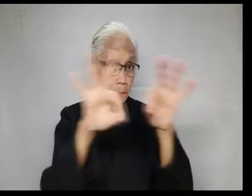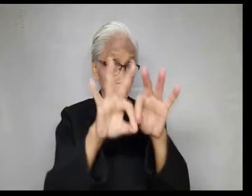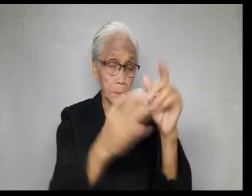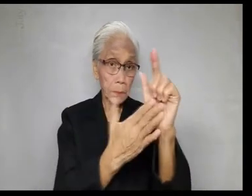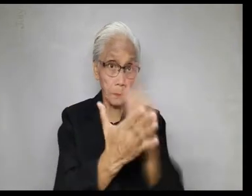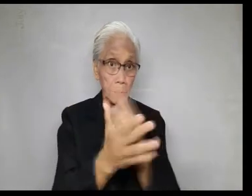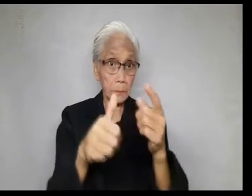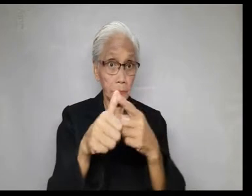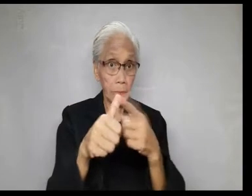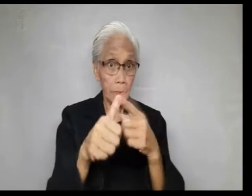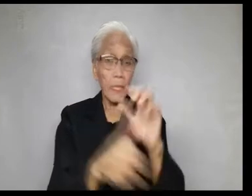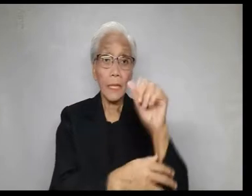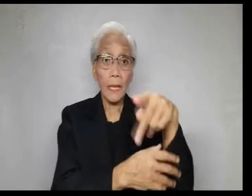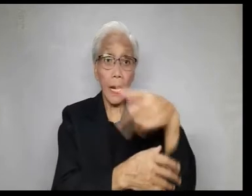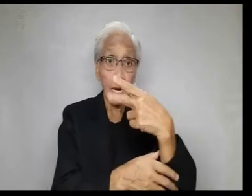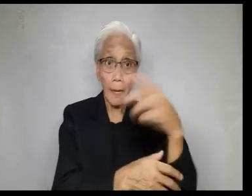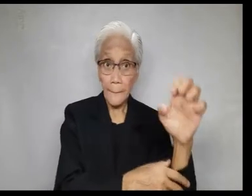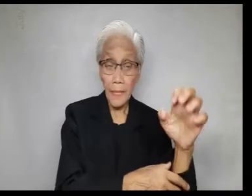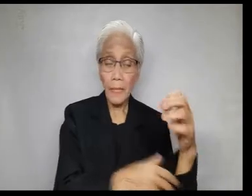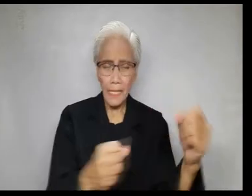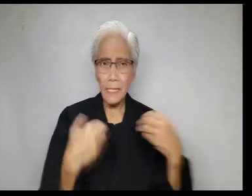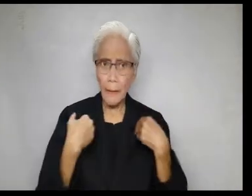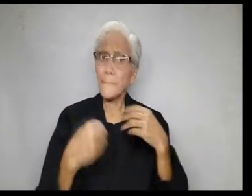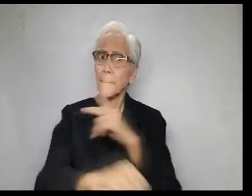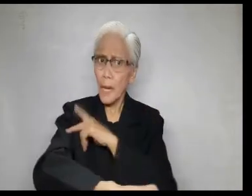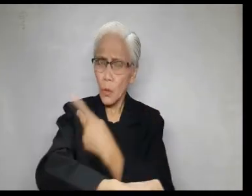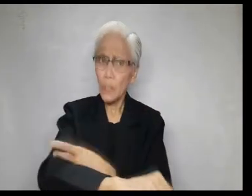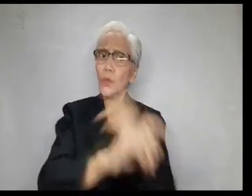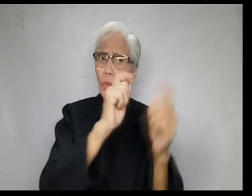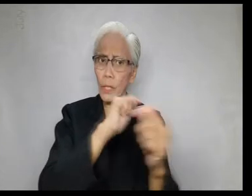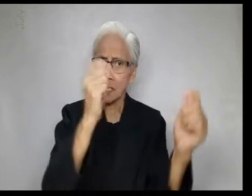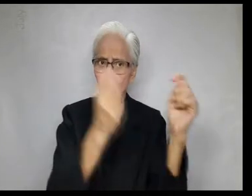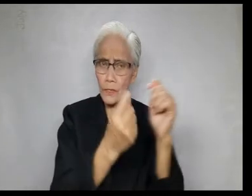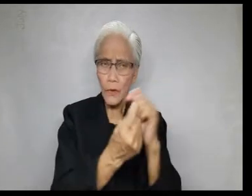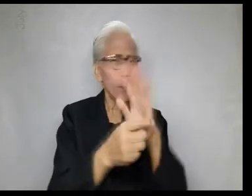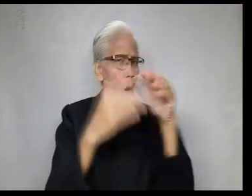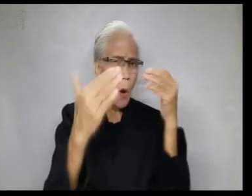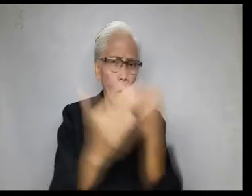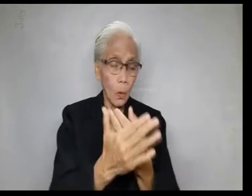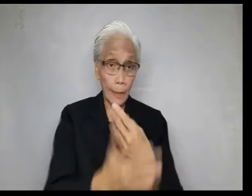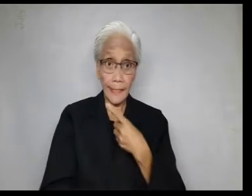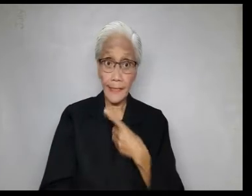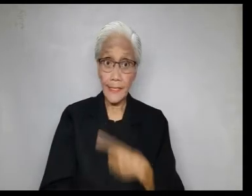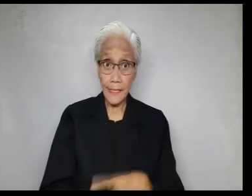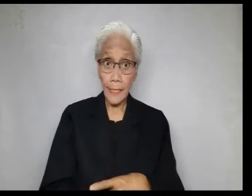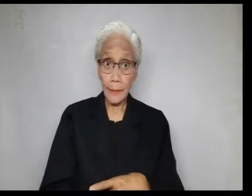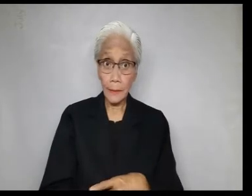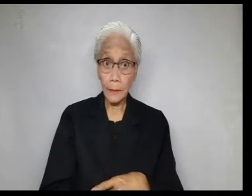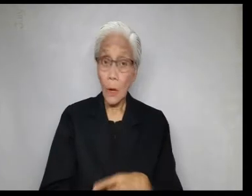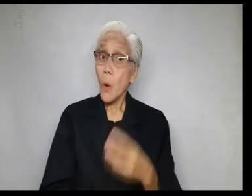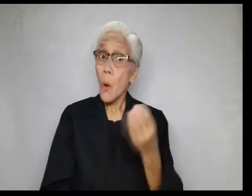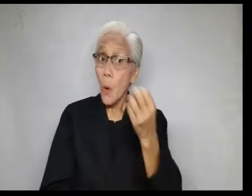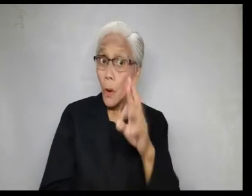3 important lessons. First is that agape indeed has the power to transform